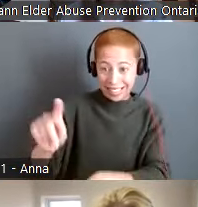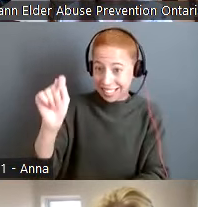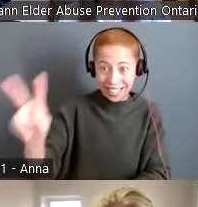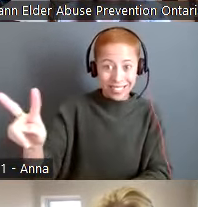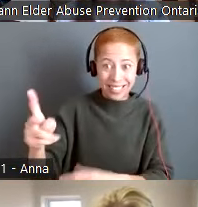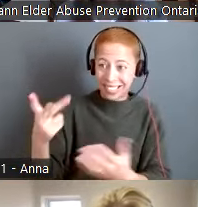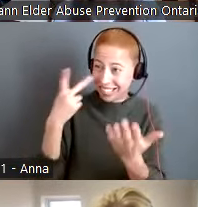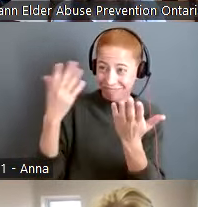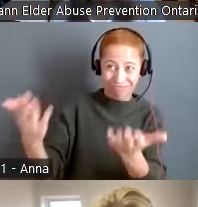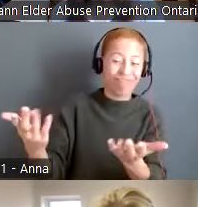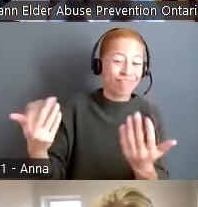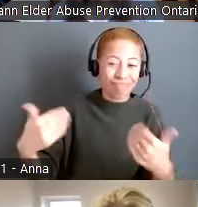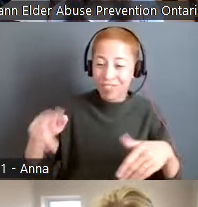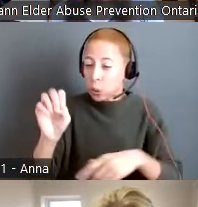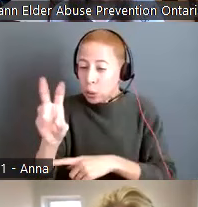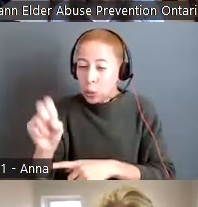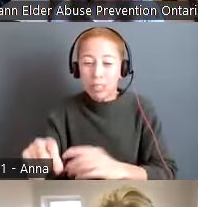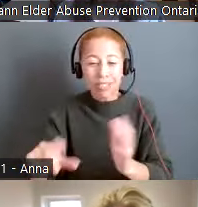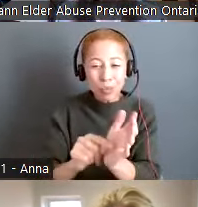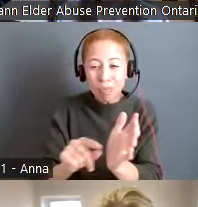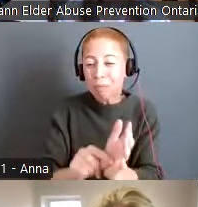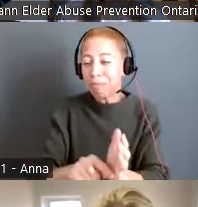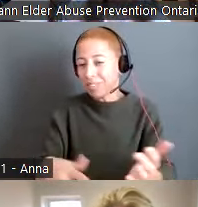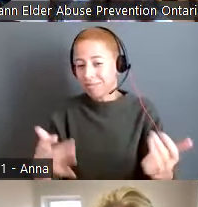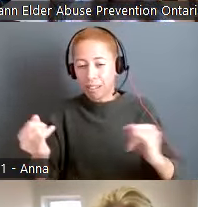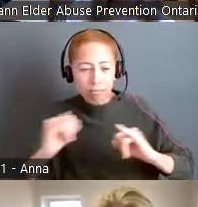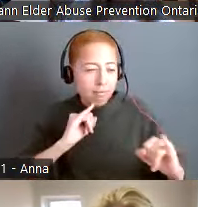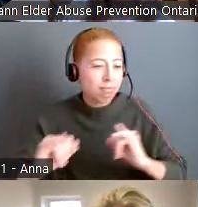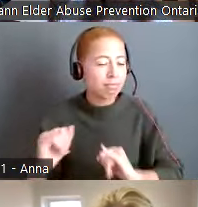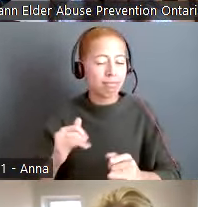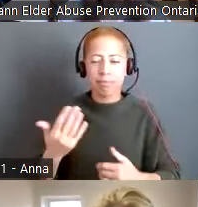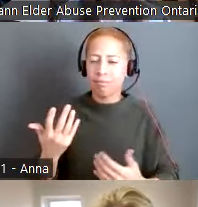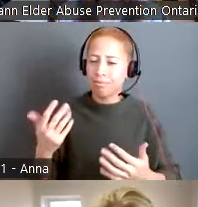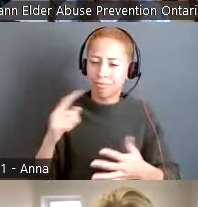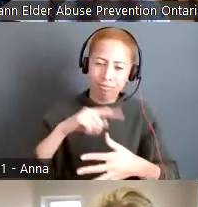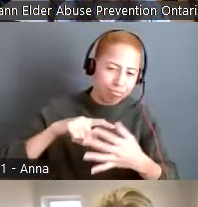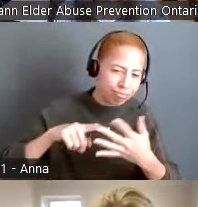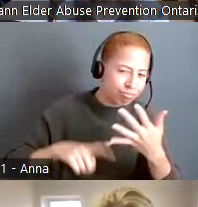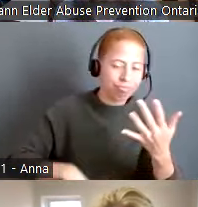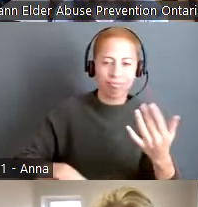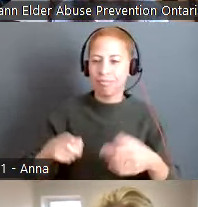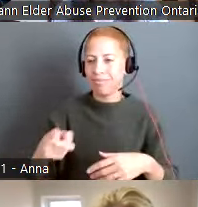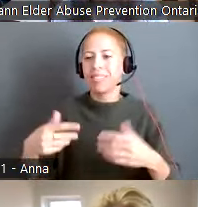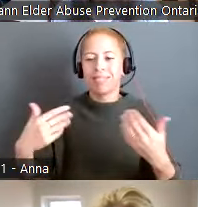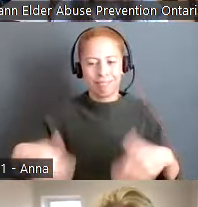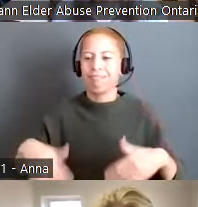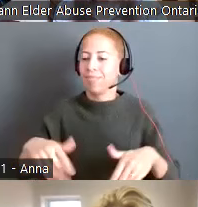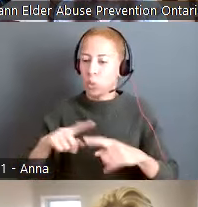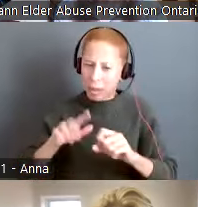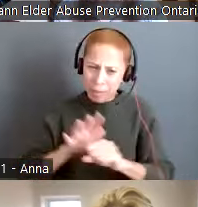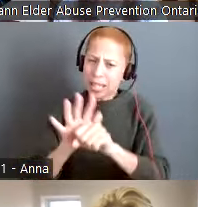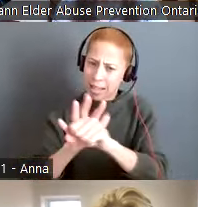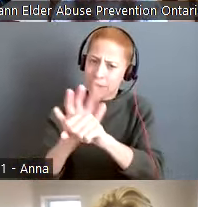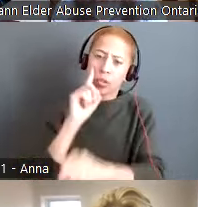she's on TV and newspapers and interviewed in many facets in the work that she's doing to advocate for